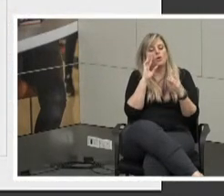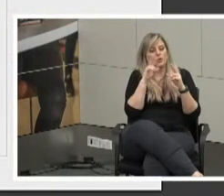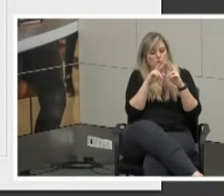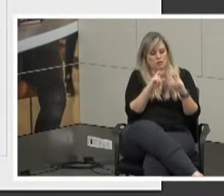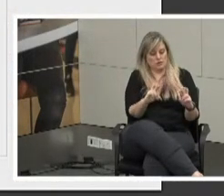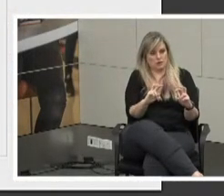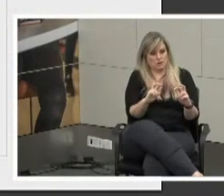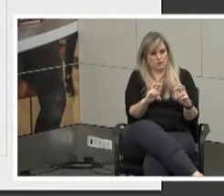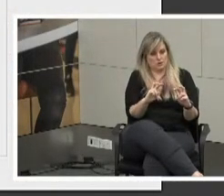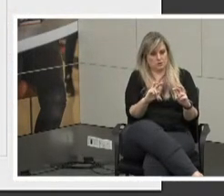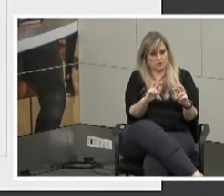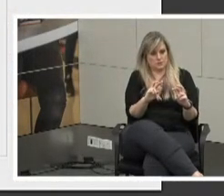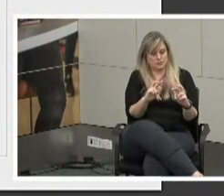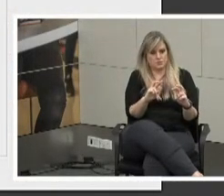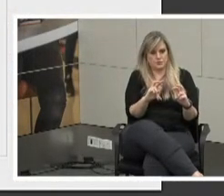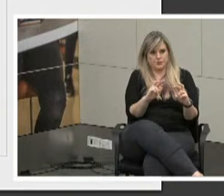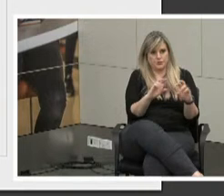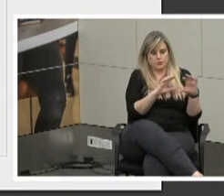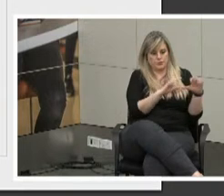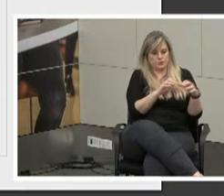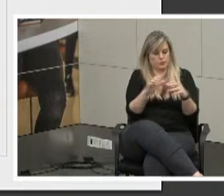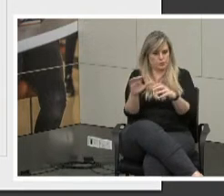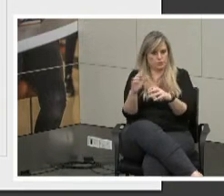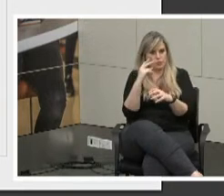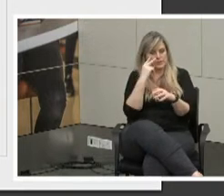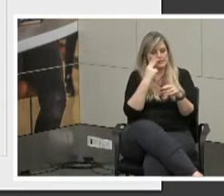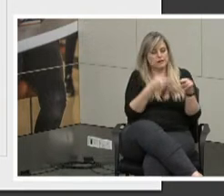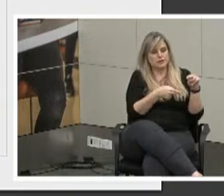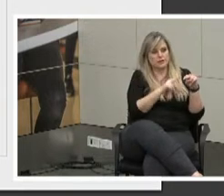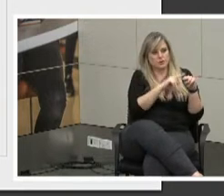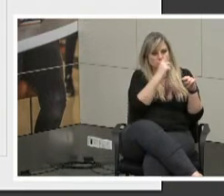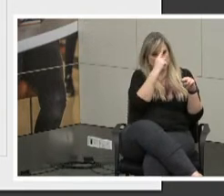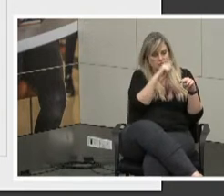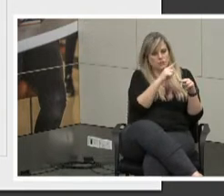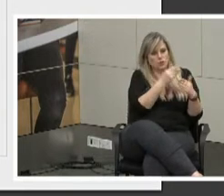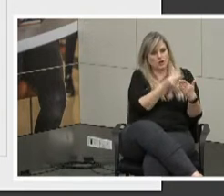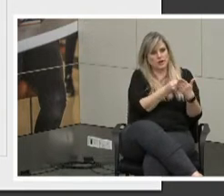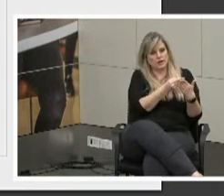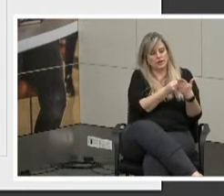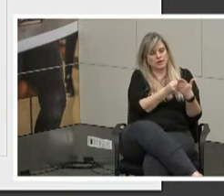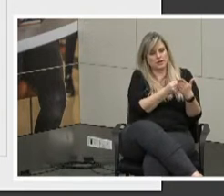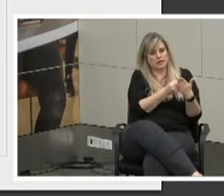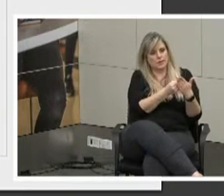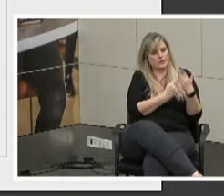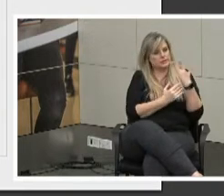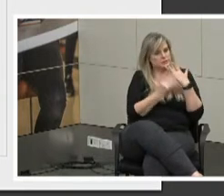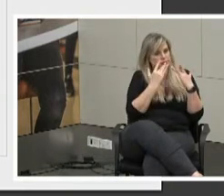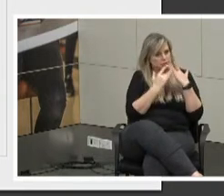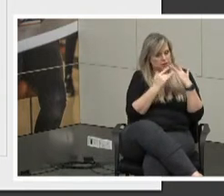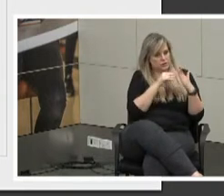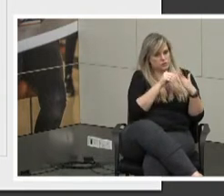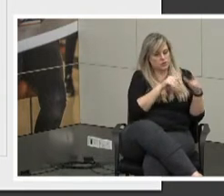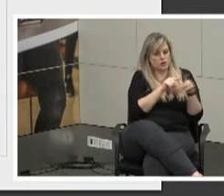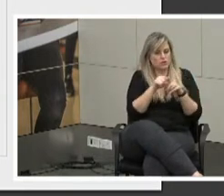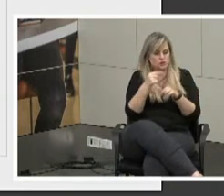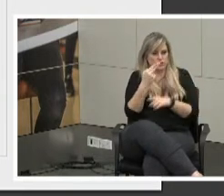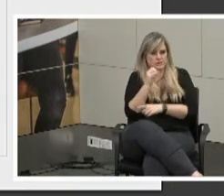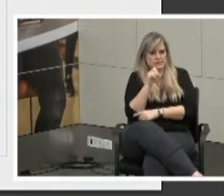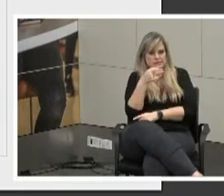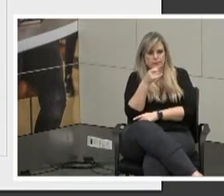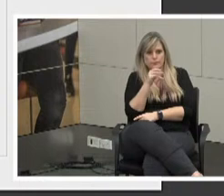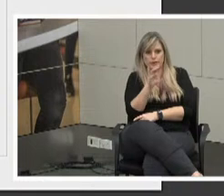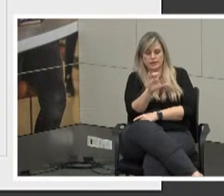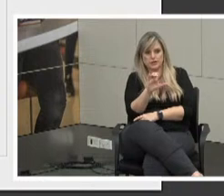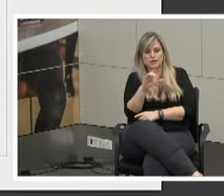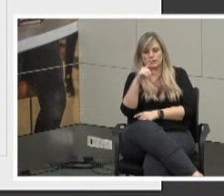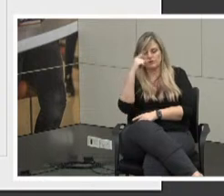closely by subpopulation we did see an increase for our economically disadvantaged students and our Hispanic students um for